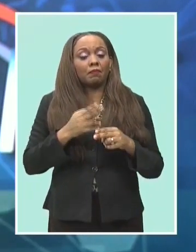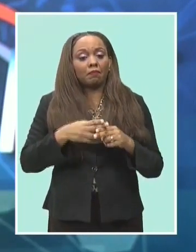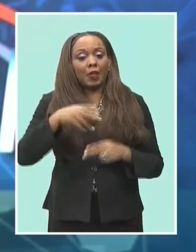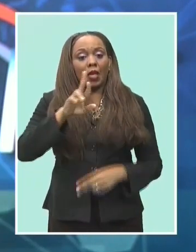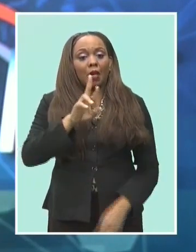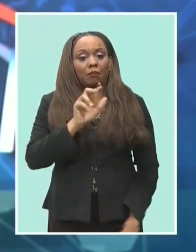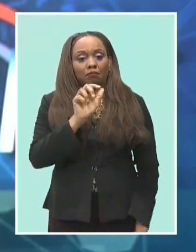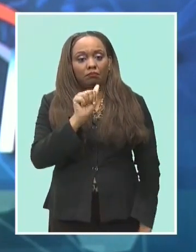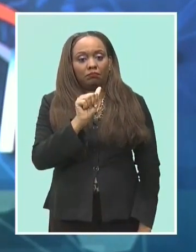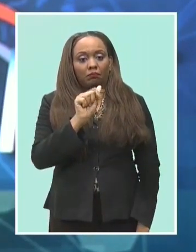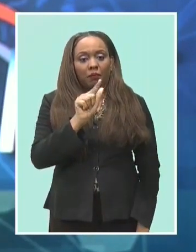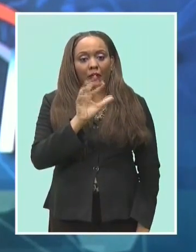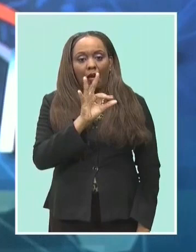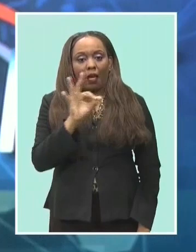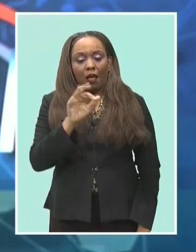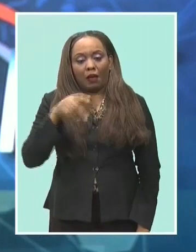Jones.